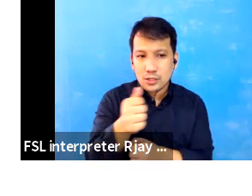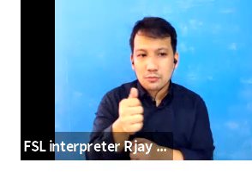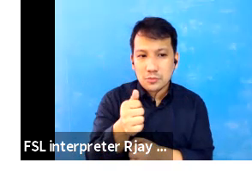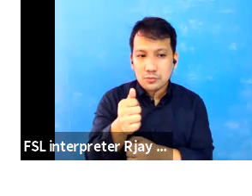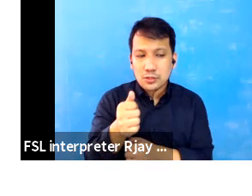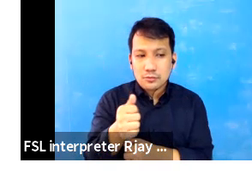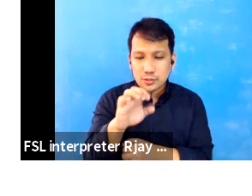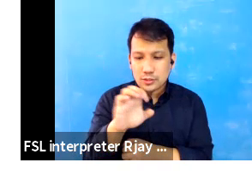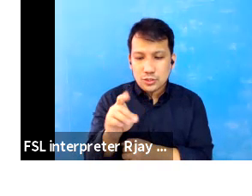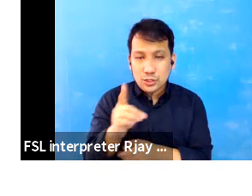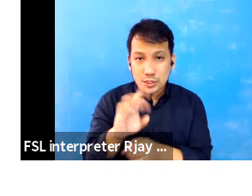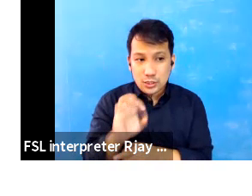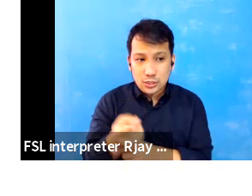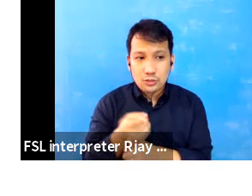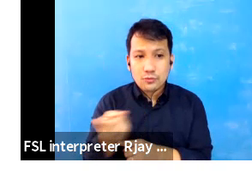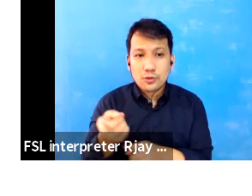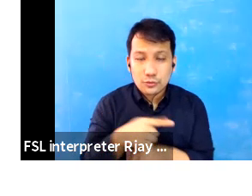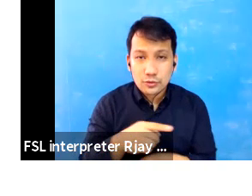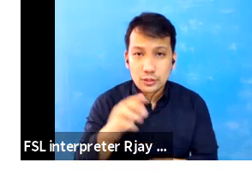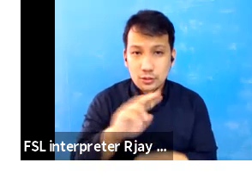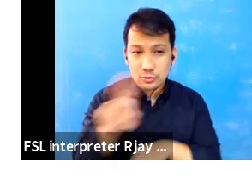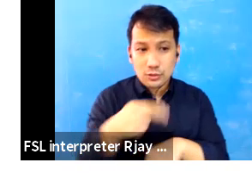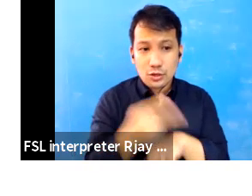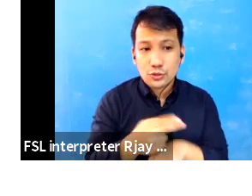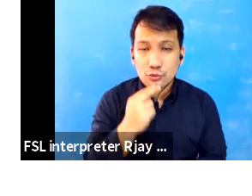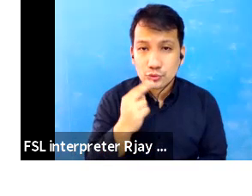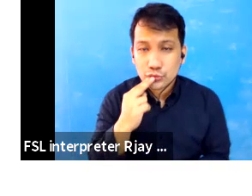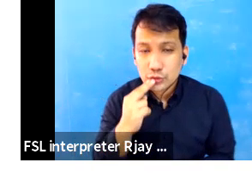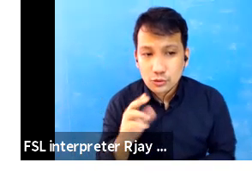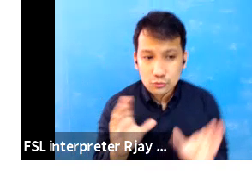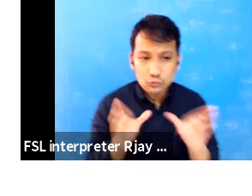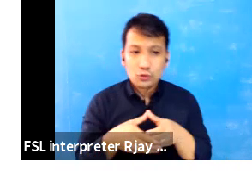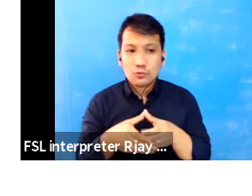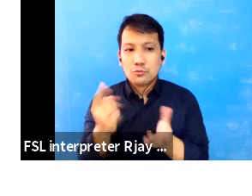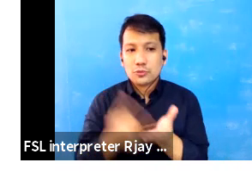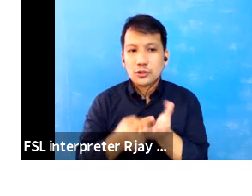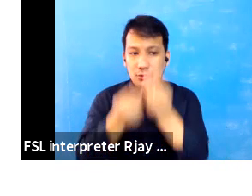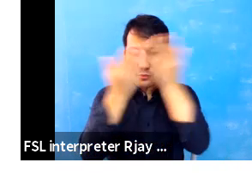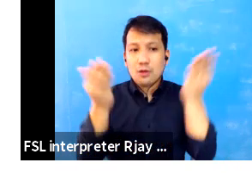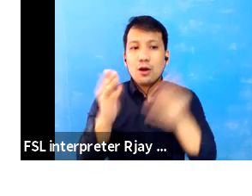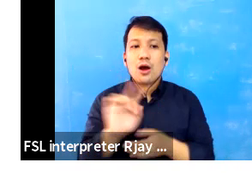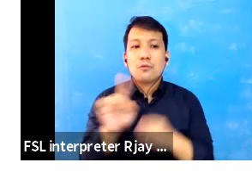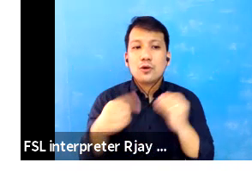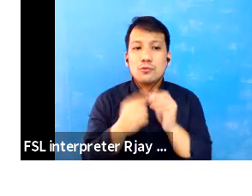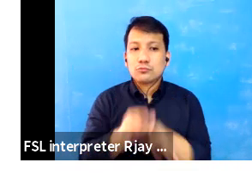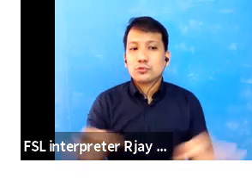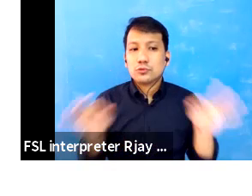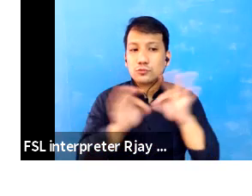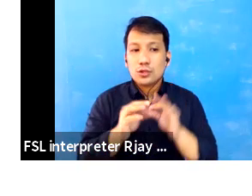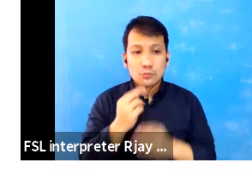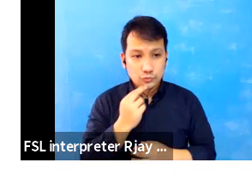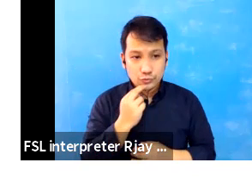our executive director from the National Nutrition Council that had discussed and told us about the importance of